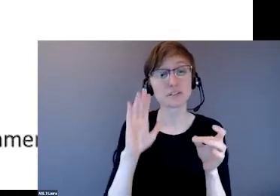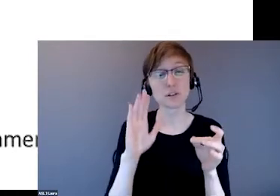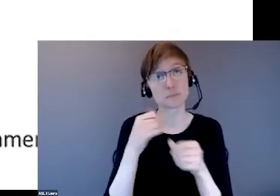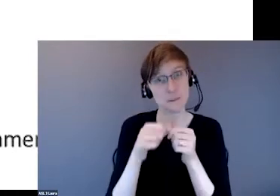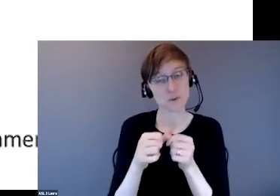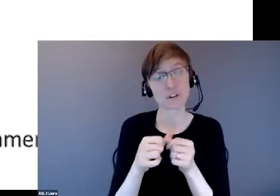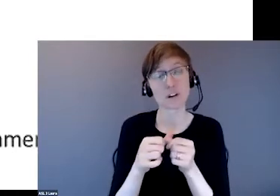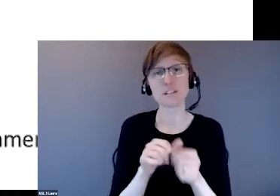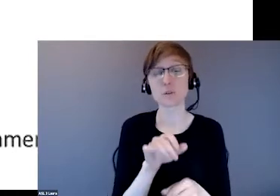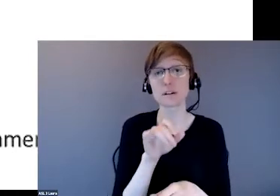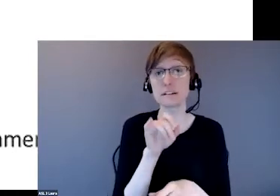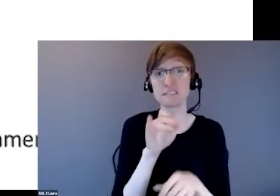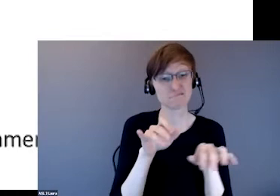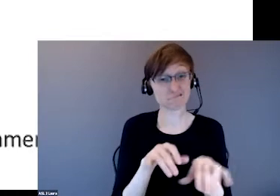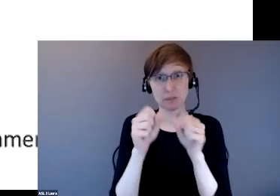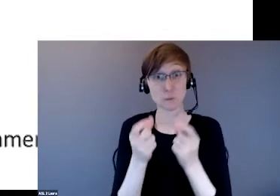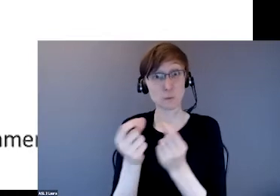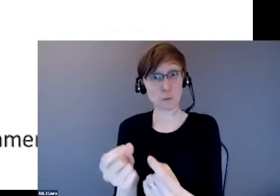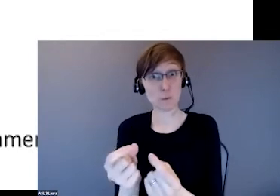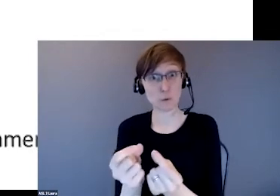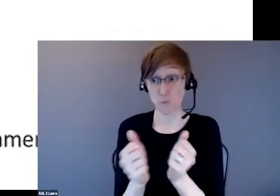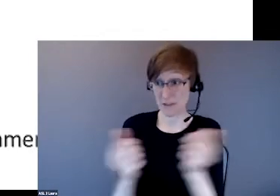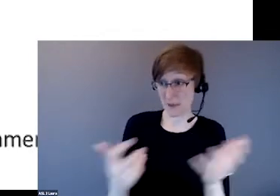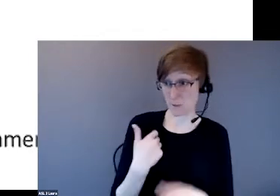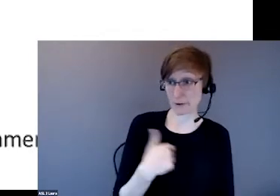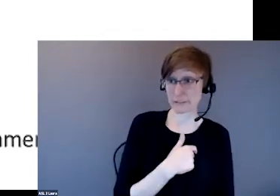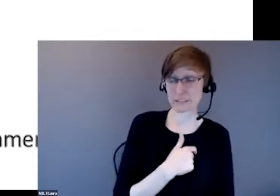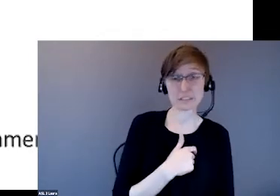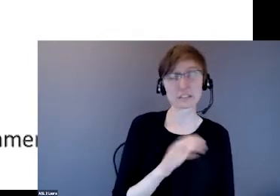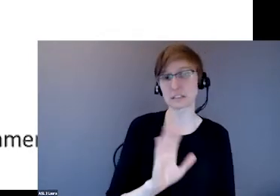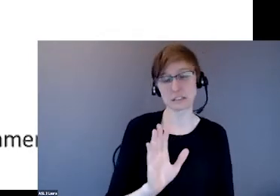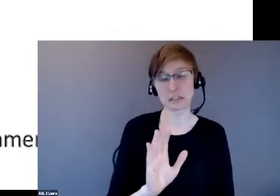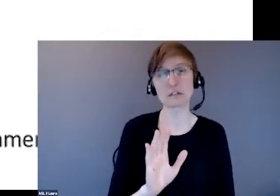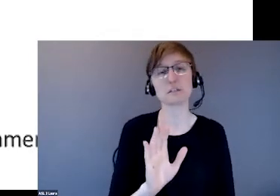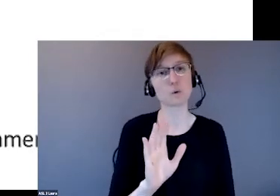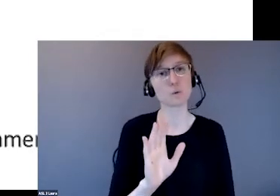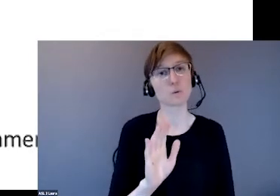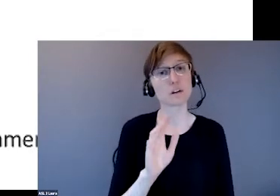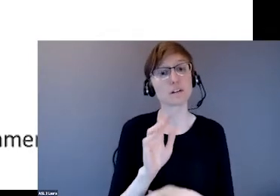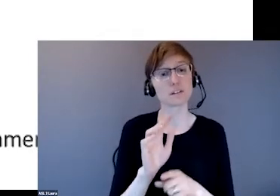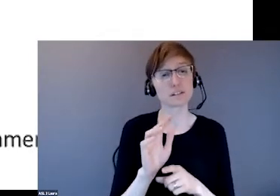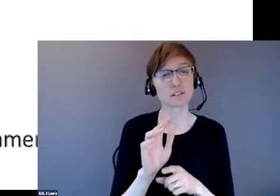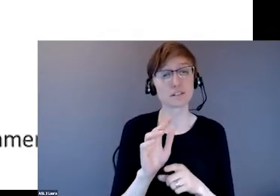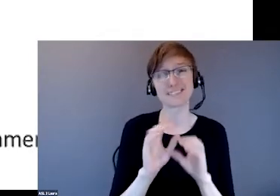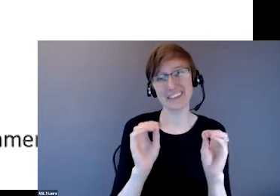us. That being, if an organization is planning on implementing something based on this kind of model of the three-legged stool,